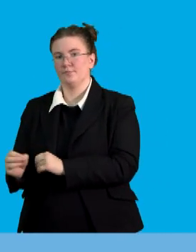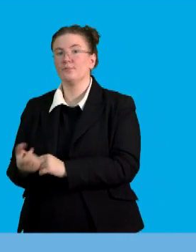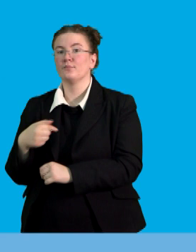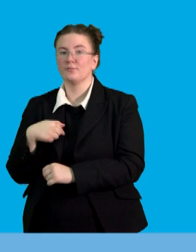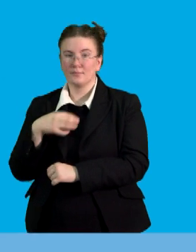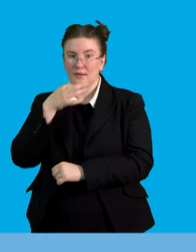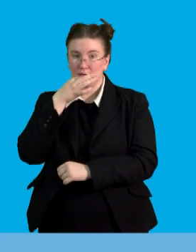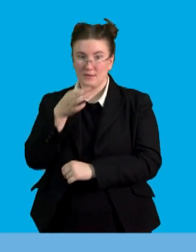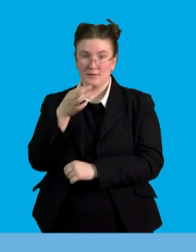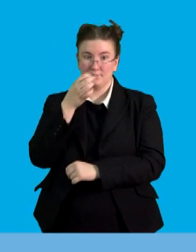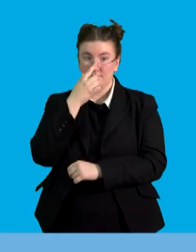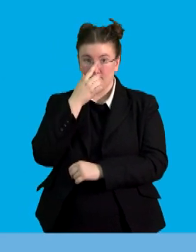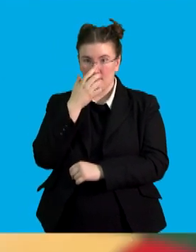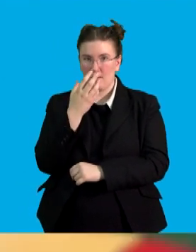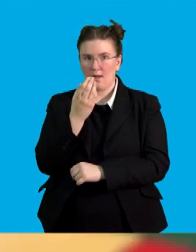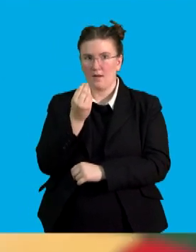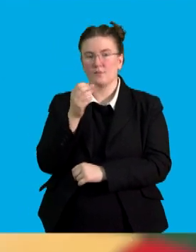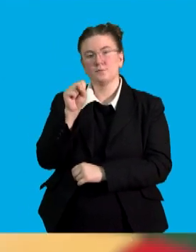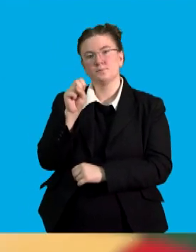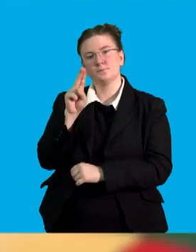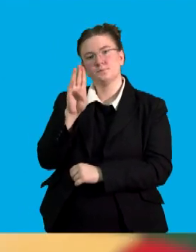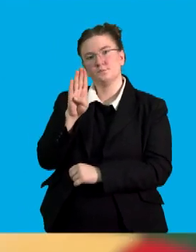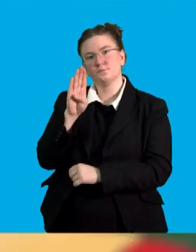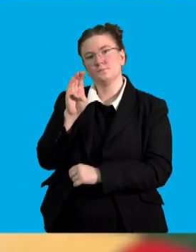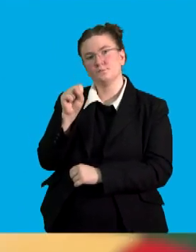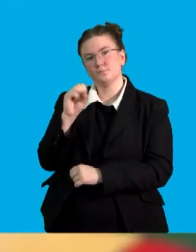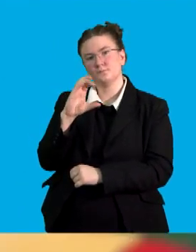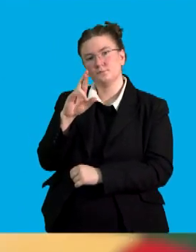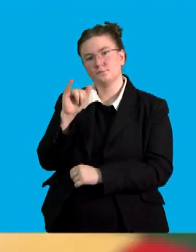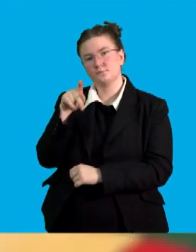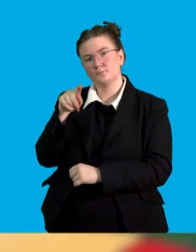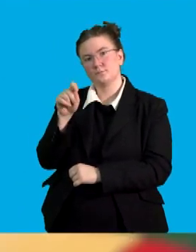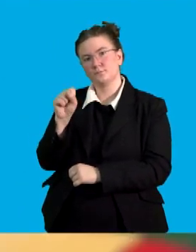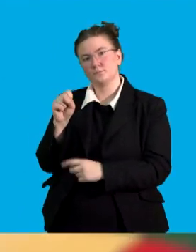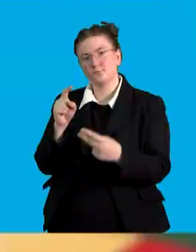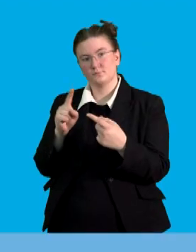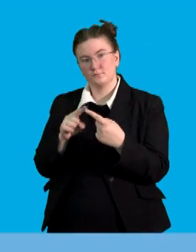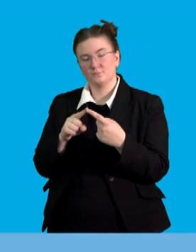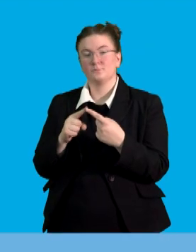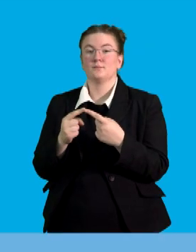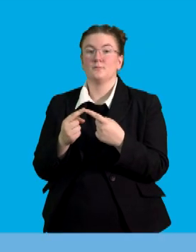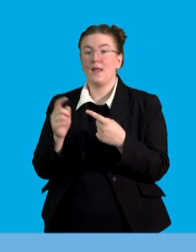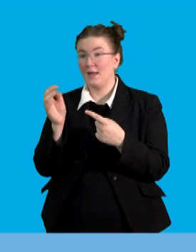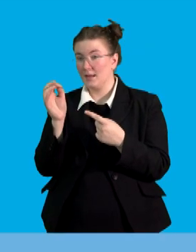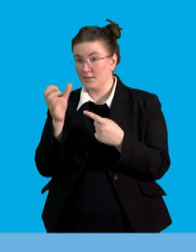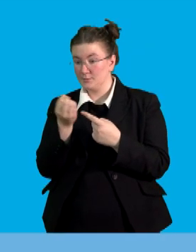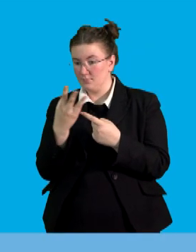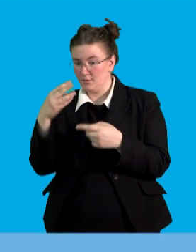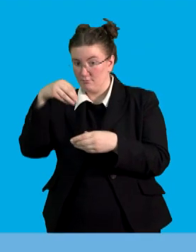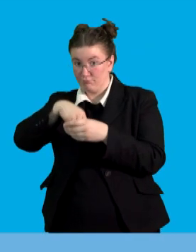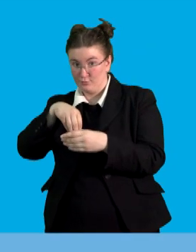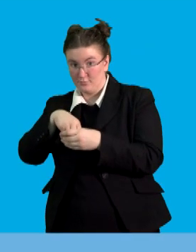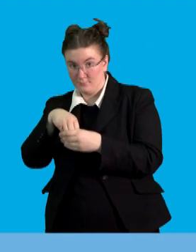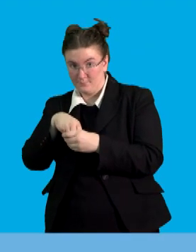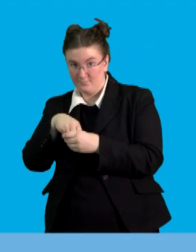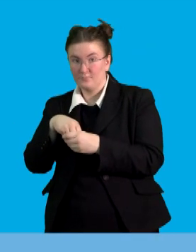these things that we had, we also have the subscripts and the coefficient. The subscripts are telling us how many atoms in that chemical compound